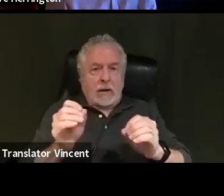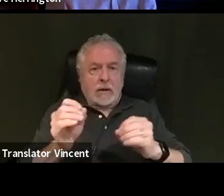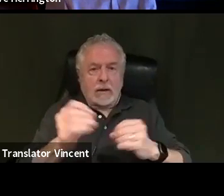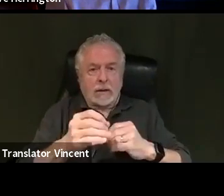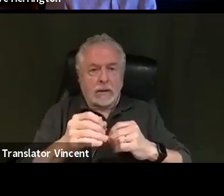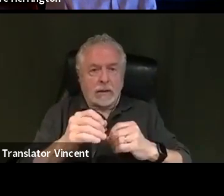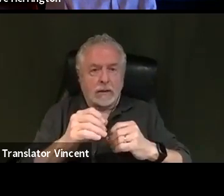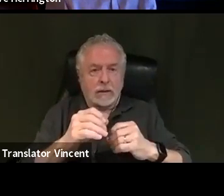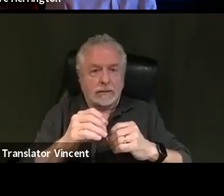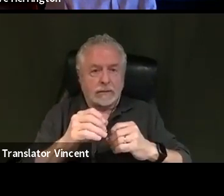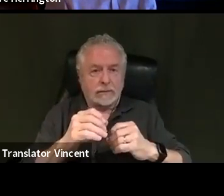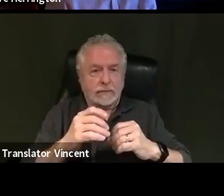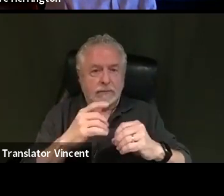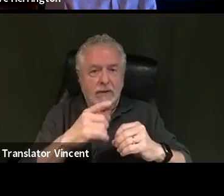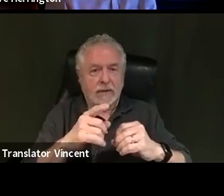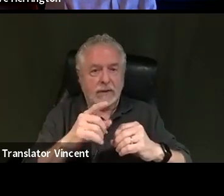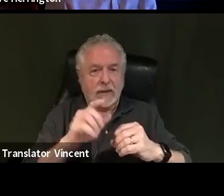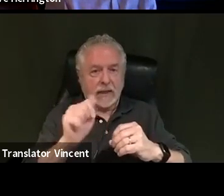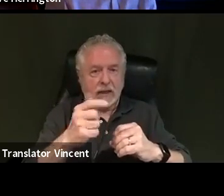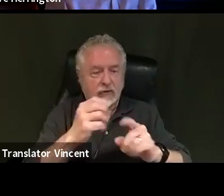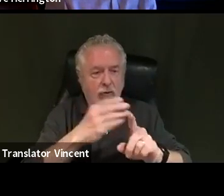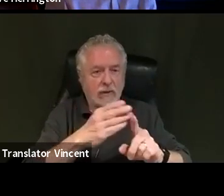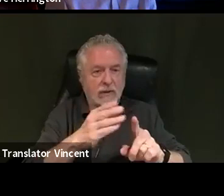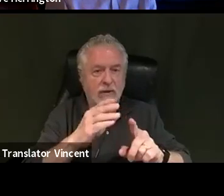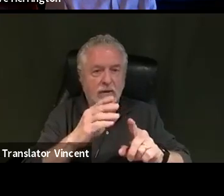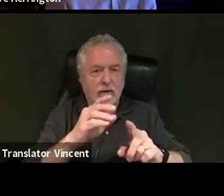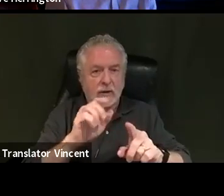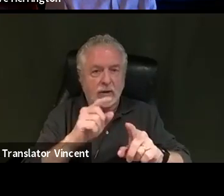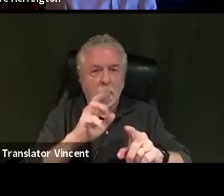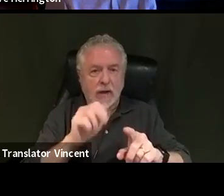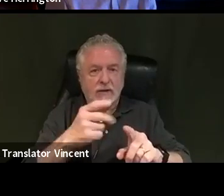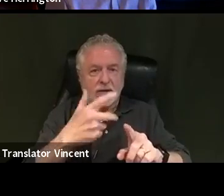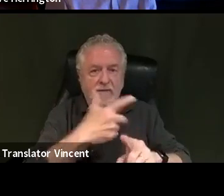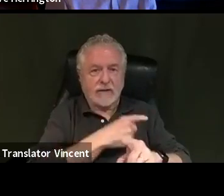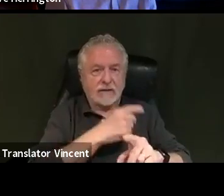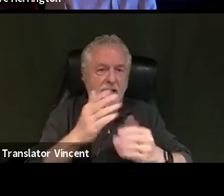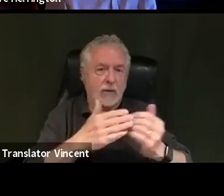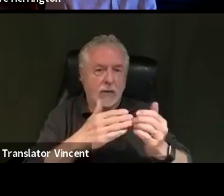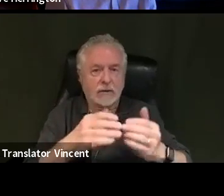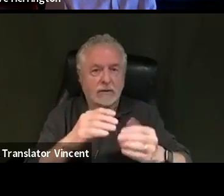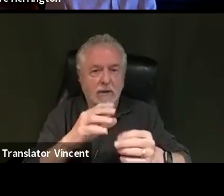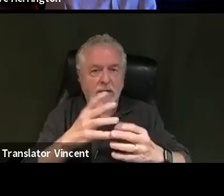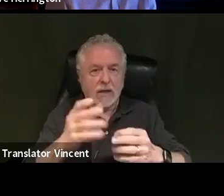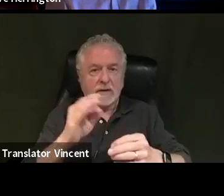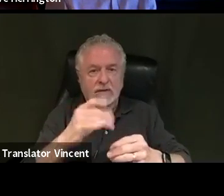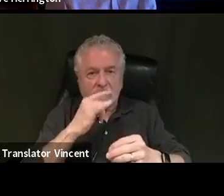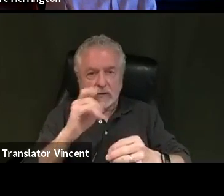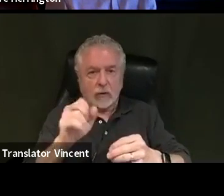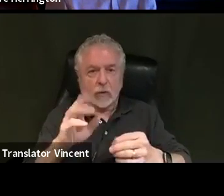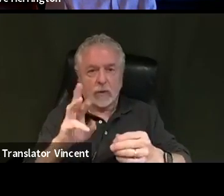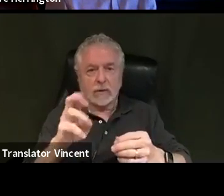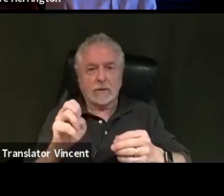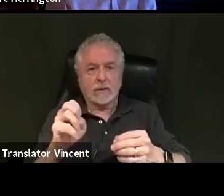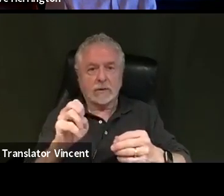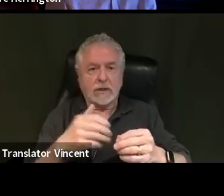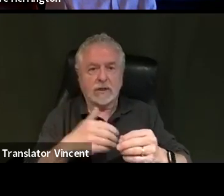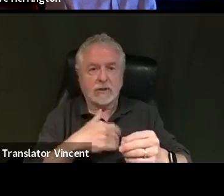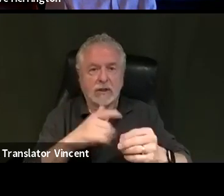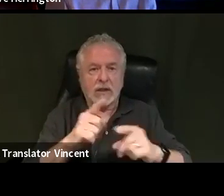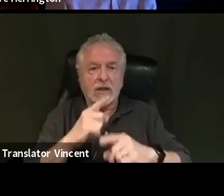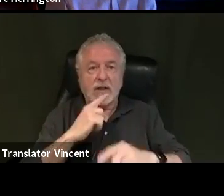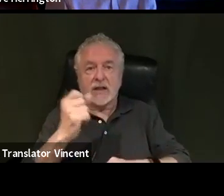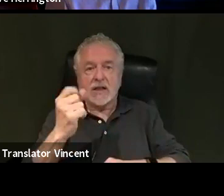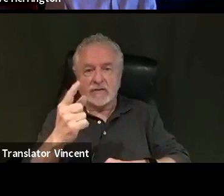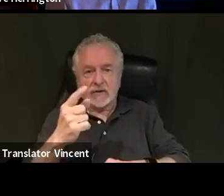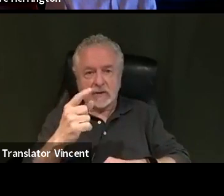office, I feel like this age range is frequently an age range where we're talking about vaccines anyway, because a lot of kids who are as young as